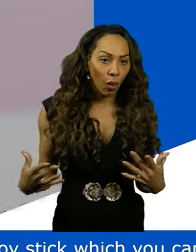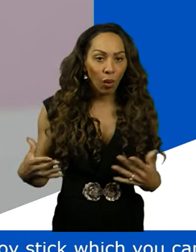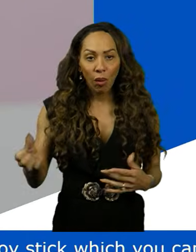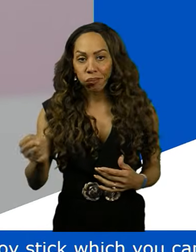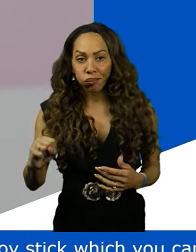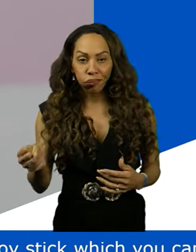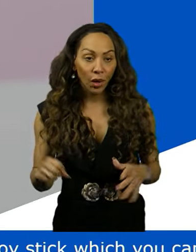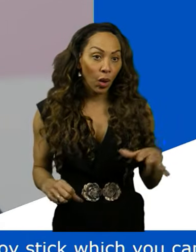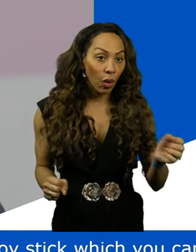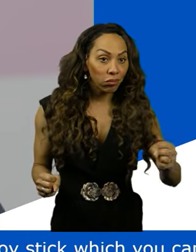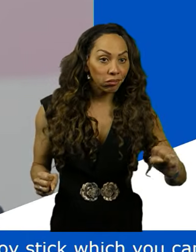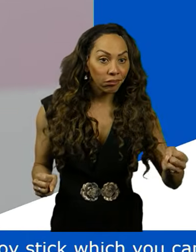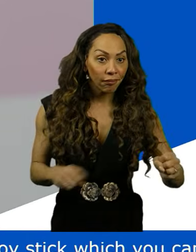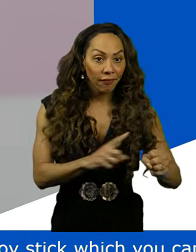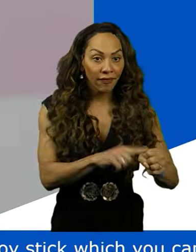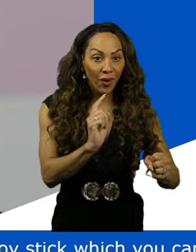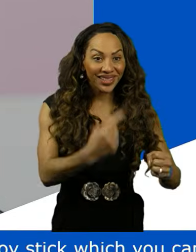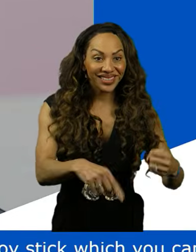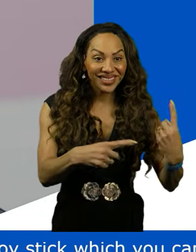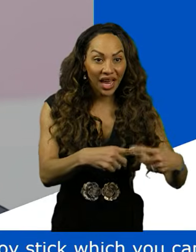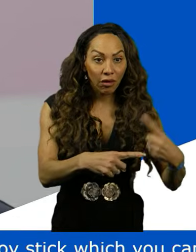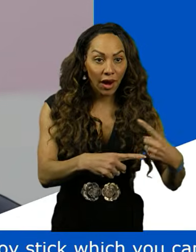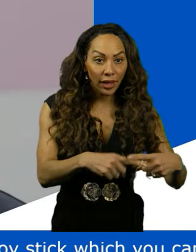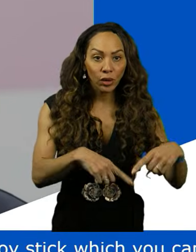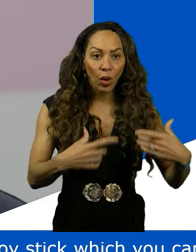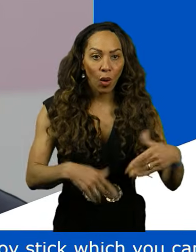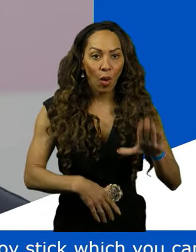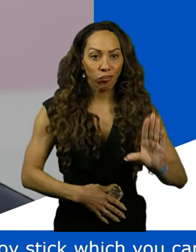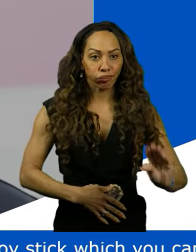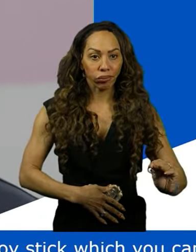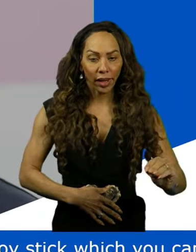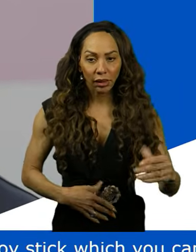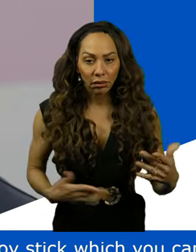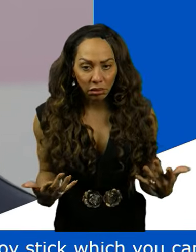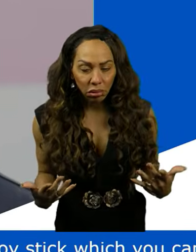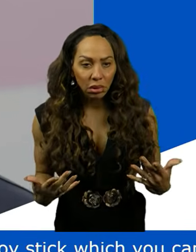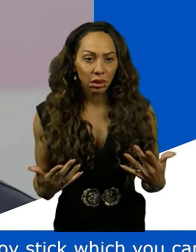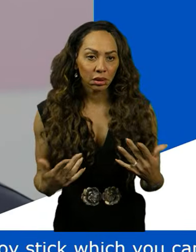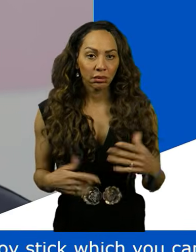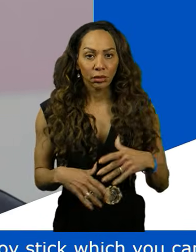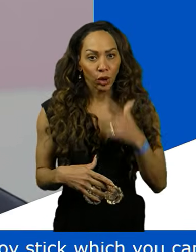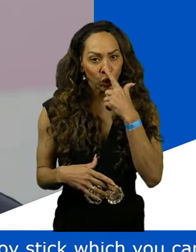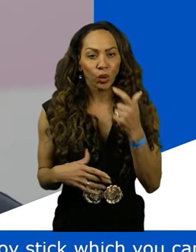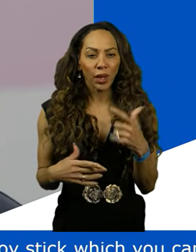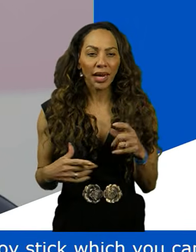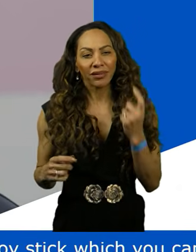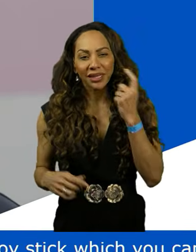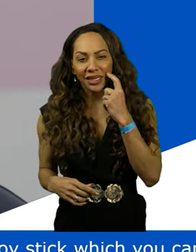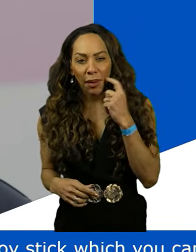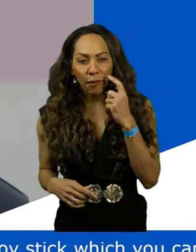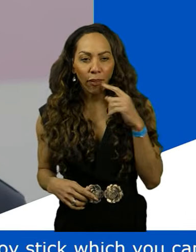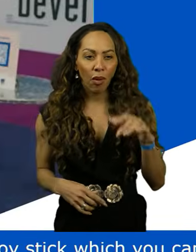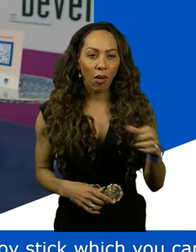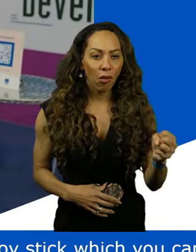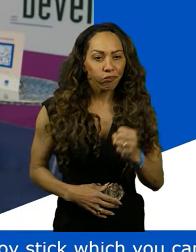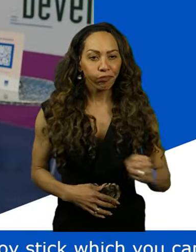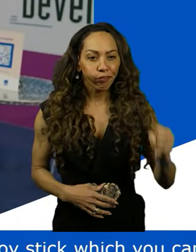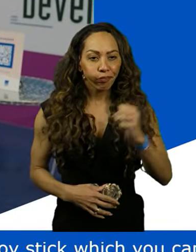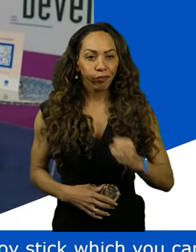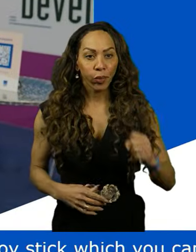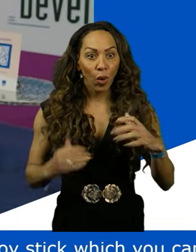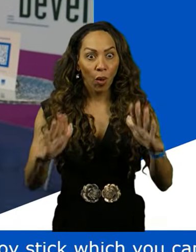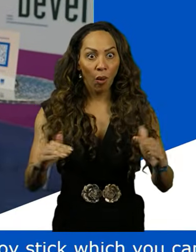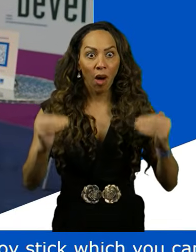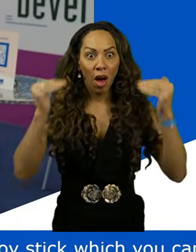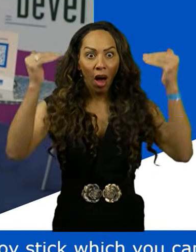brake. But yeah, you go from a left side accelerator, quite simple, to a high-tech system like a joystick system. That's great. Thanks